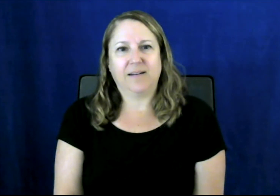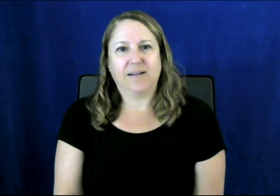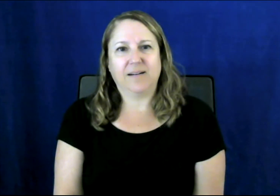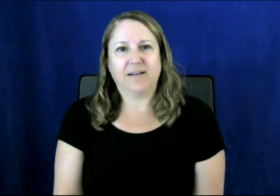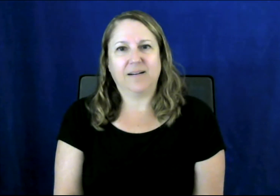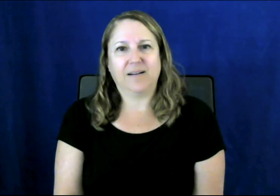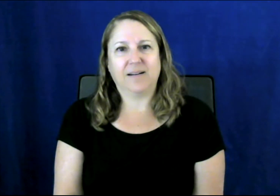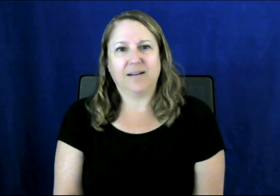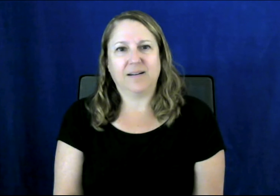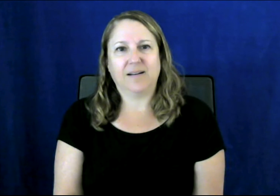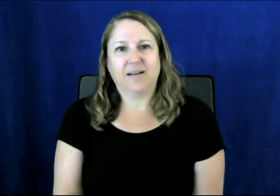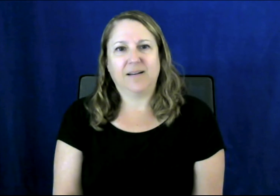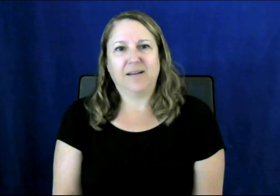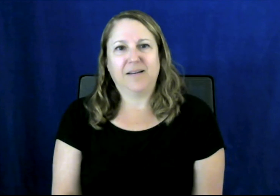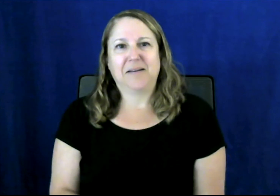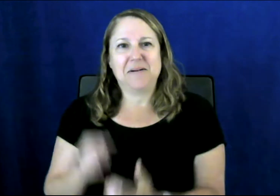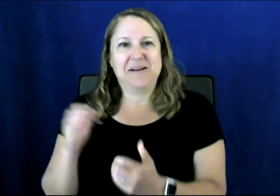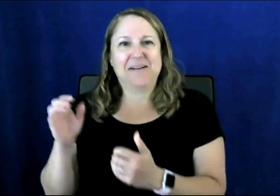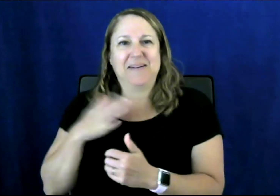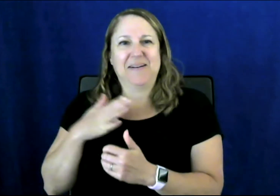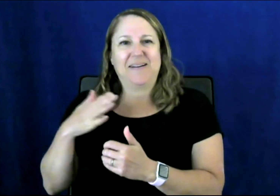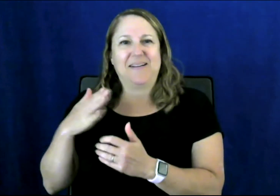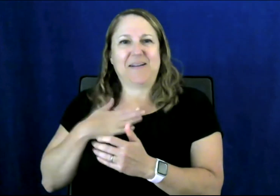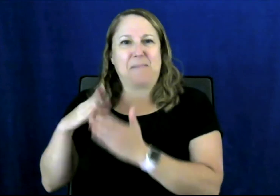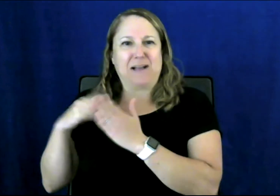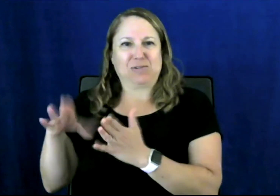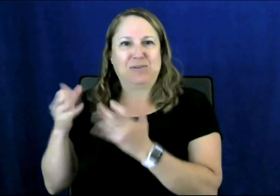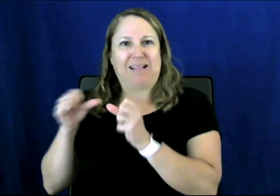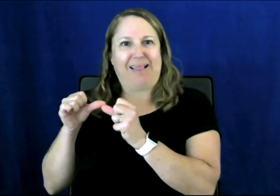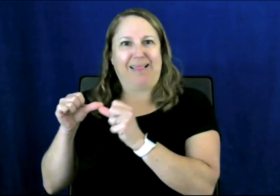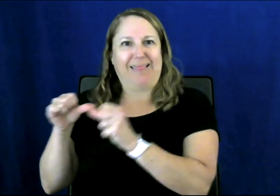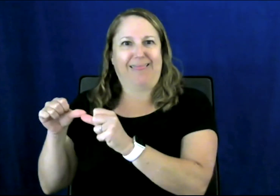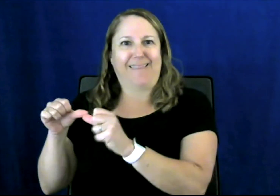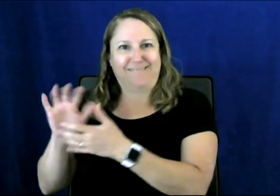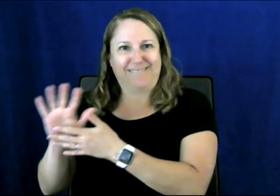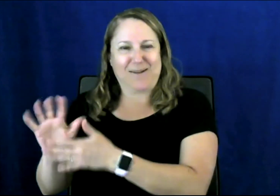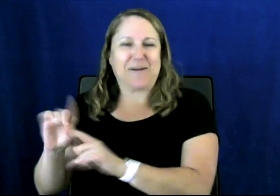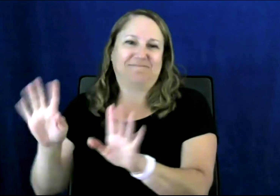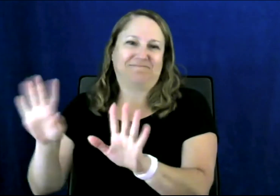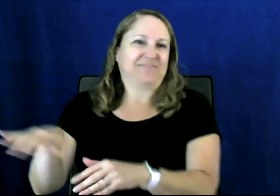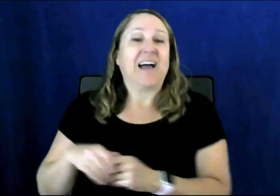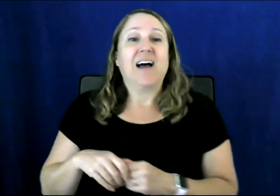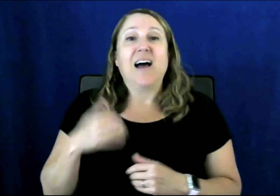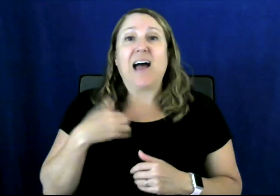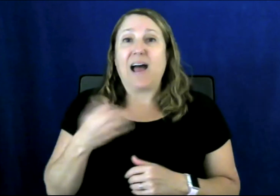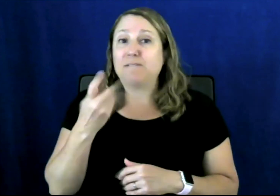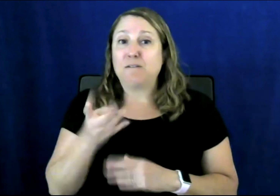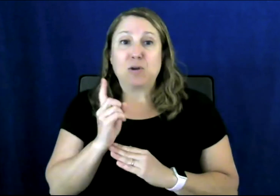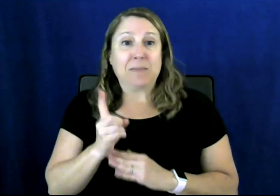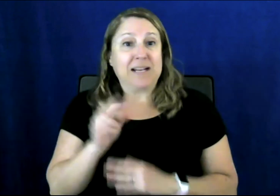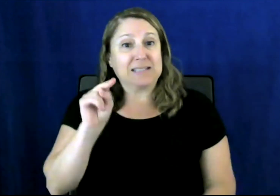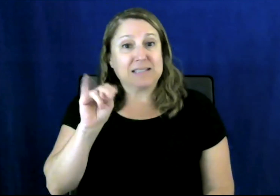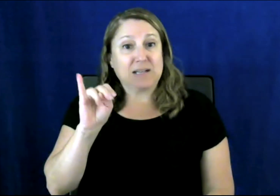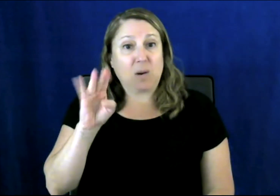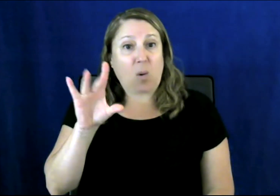Sarika wants to continue to talk, but I'll stop that for now. Thank you all. So we have just a few minutes. Nicole, you asked a